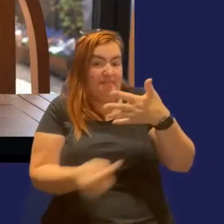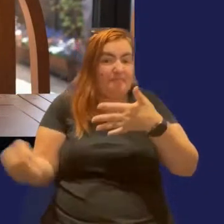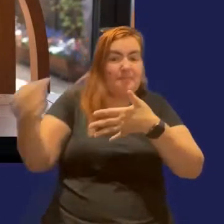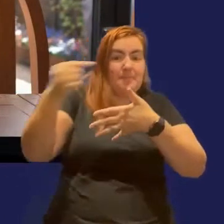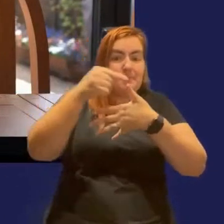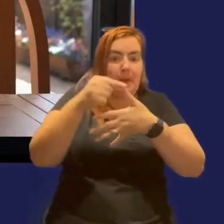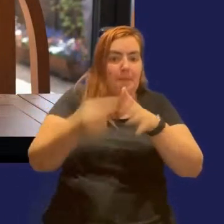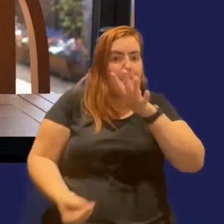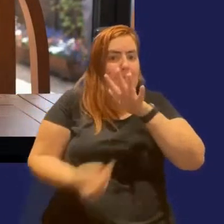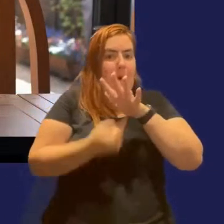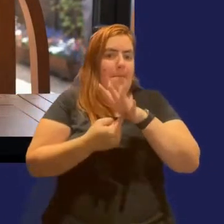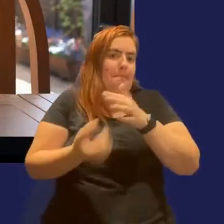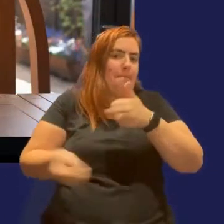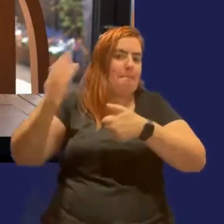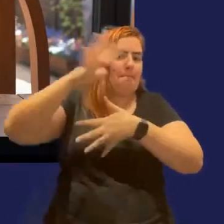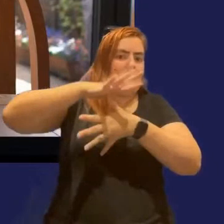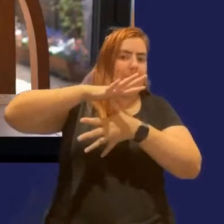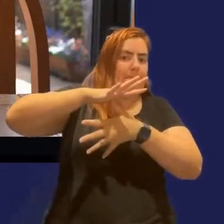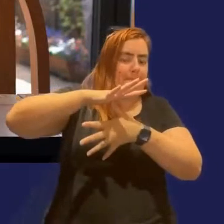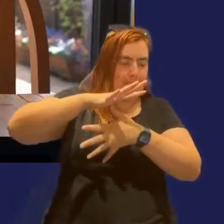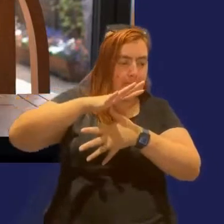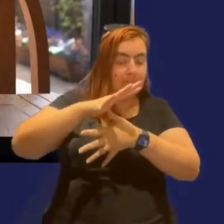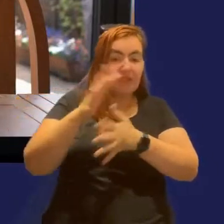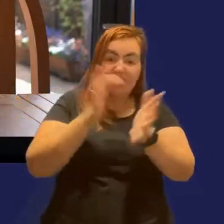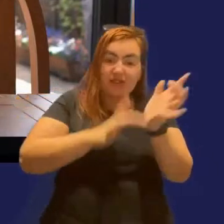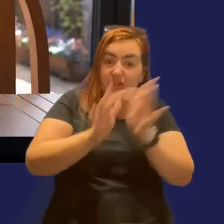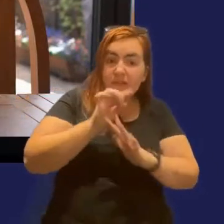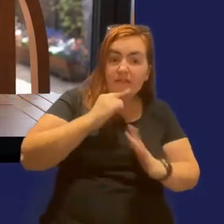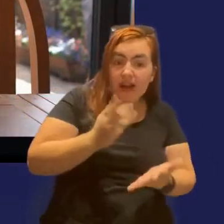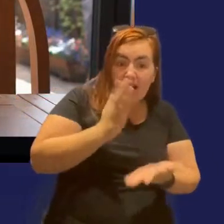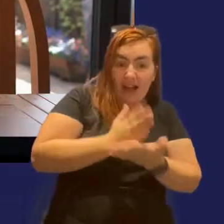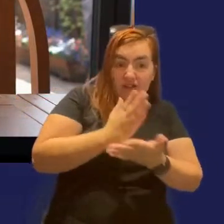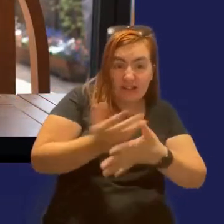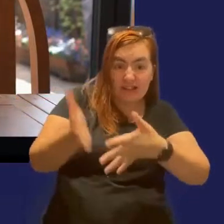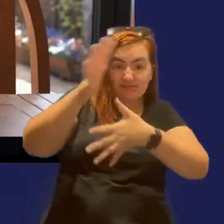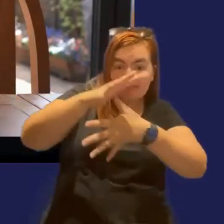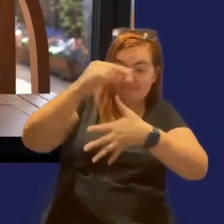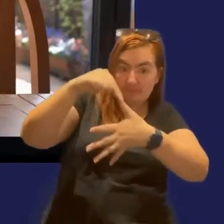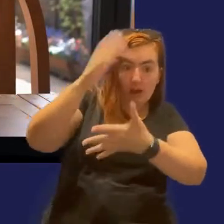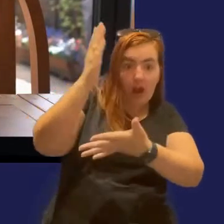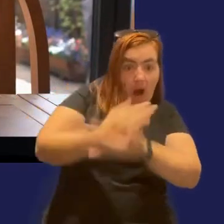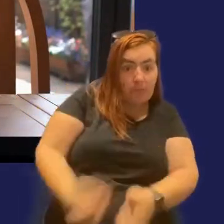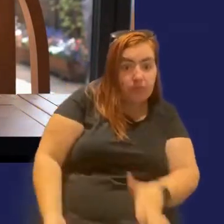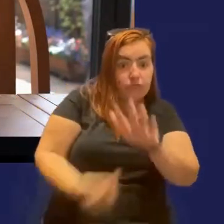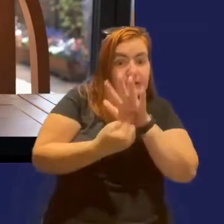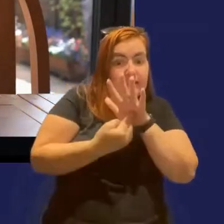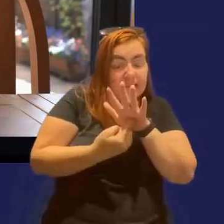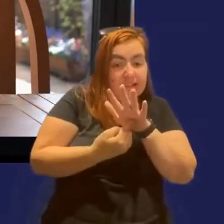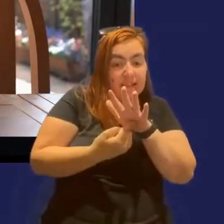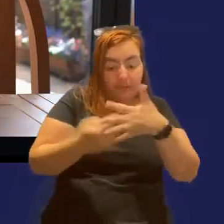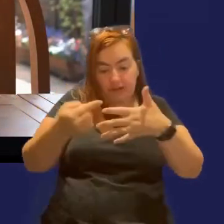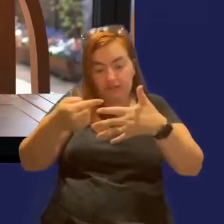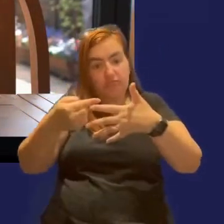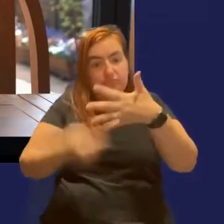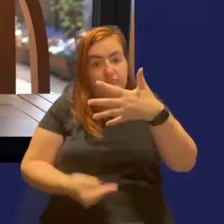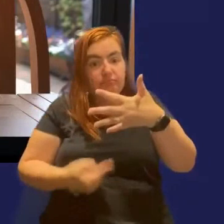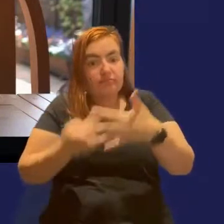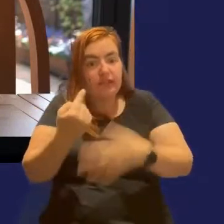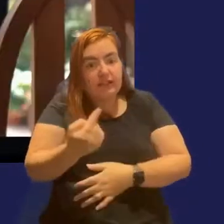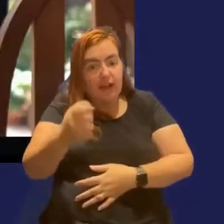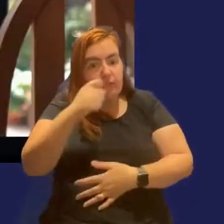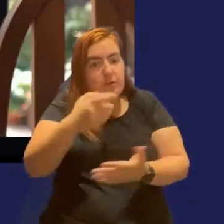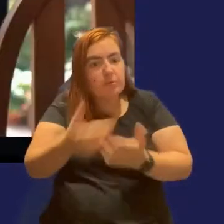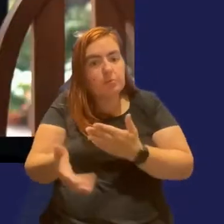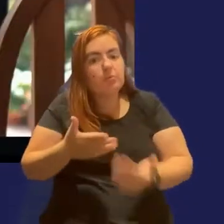of priorities. And Jesus promises that if we make that number one in our lives, well, then all the other stuff will get